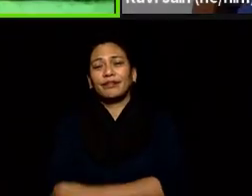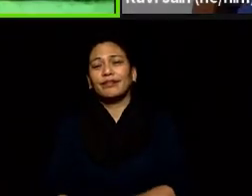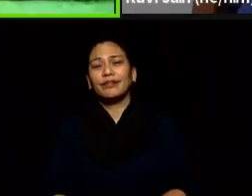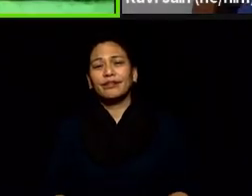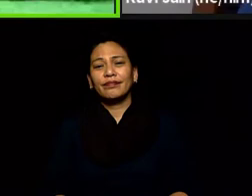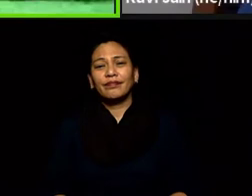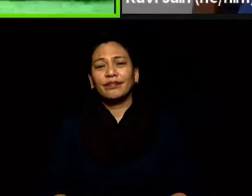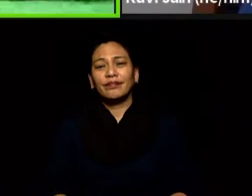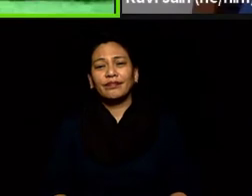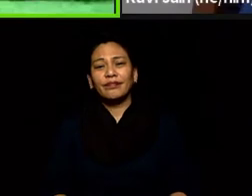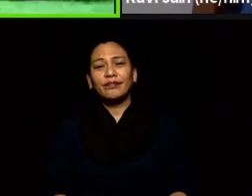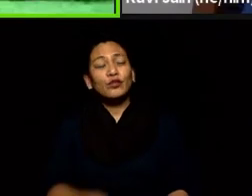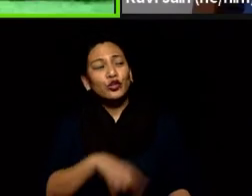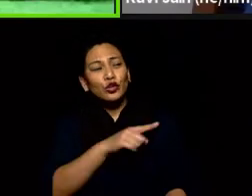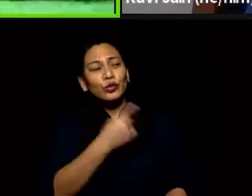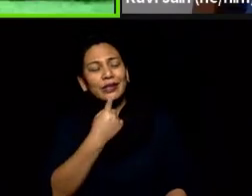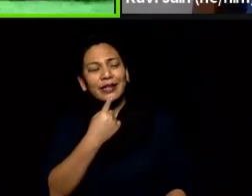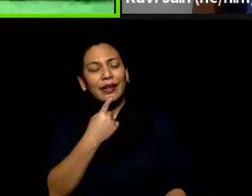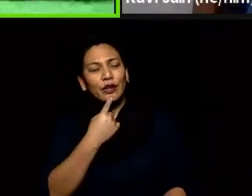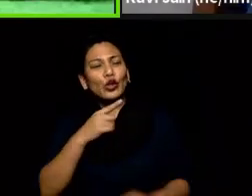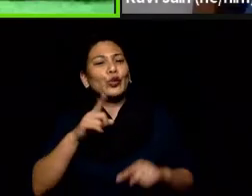Because you said you couldn't trust.